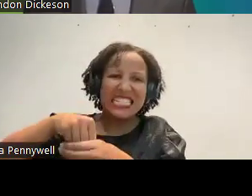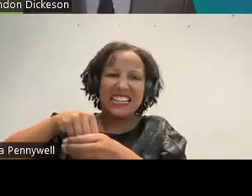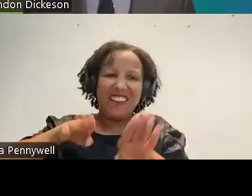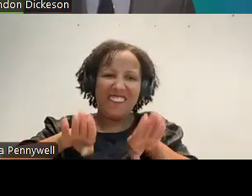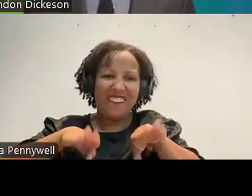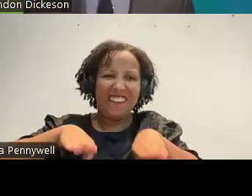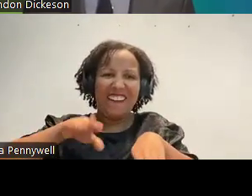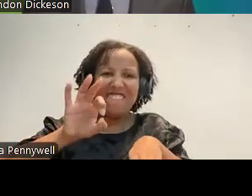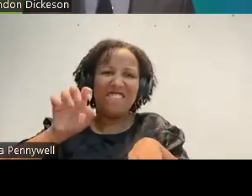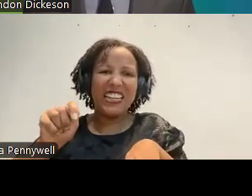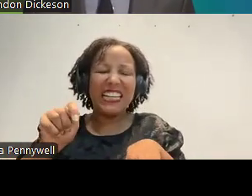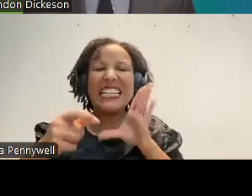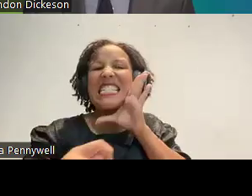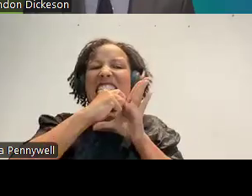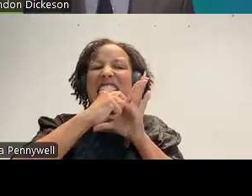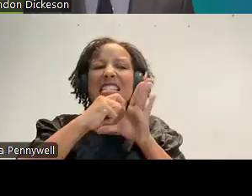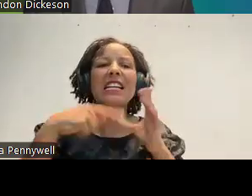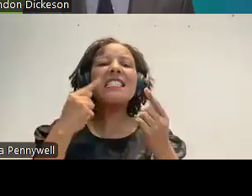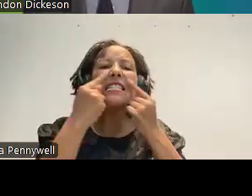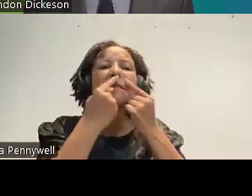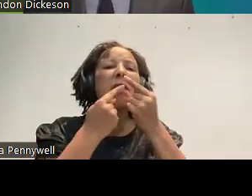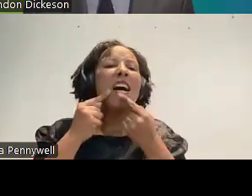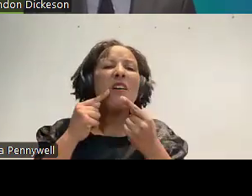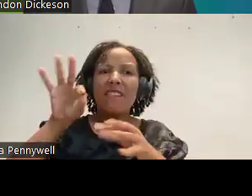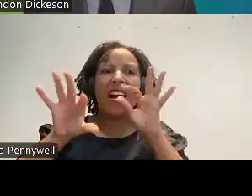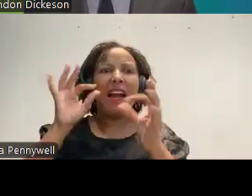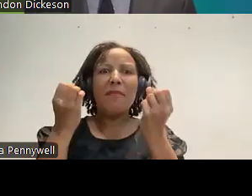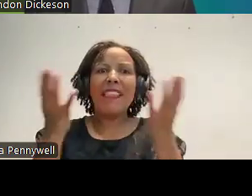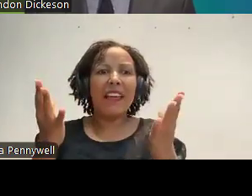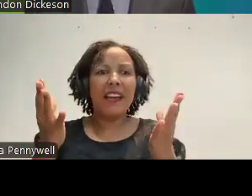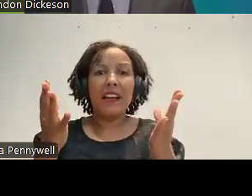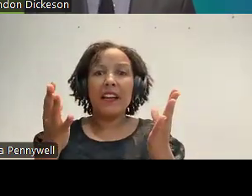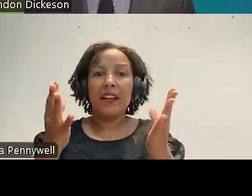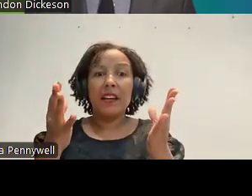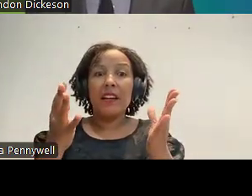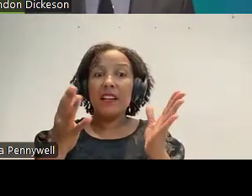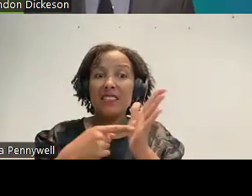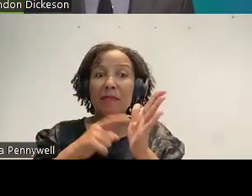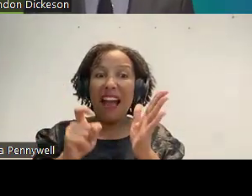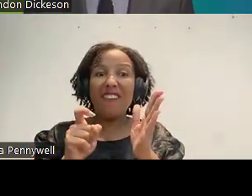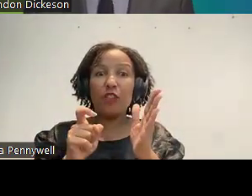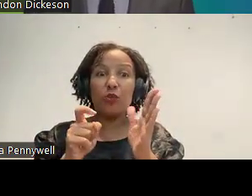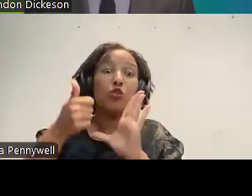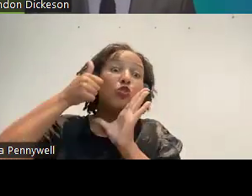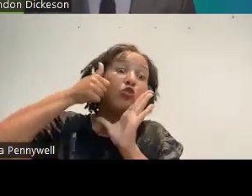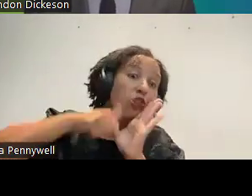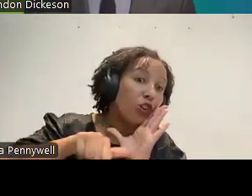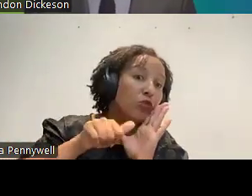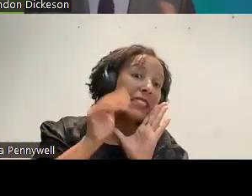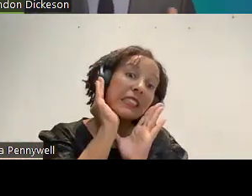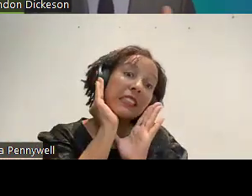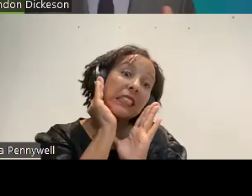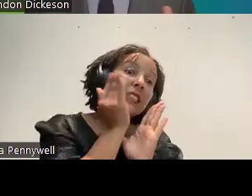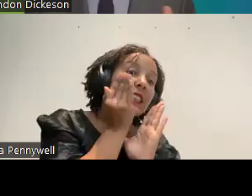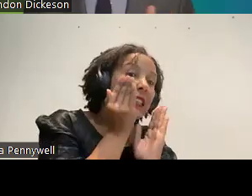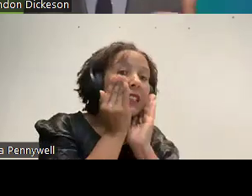quite horrific medical issues that we encounter, including reconstructive surgery being needed. And yet, that